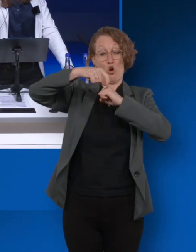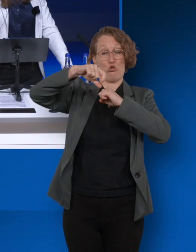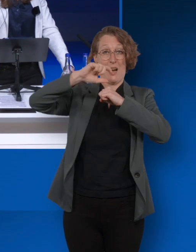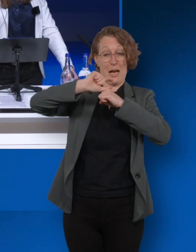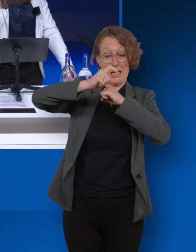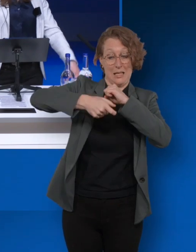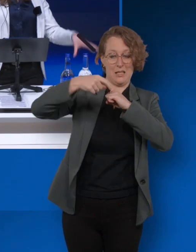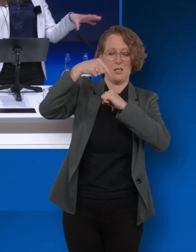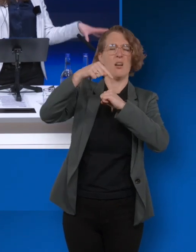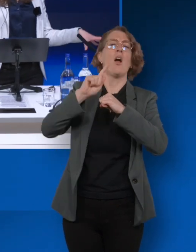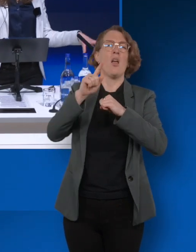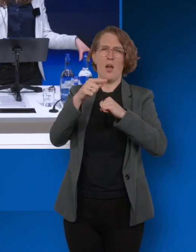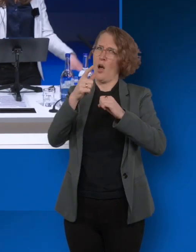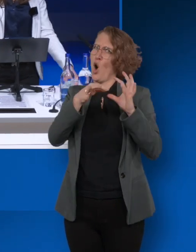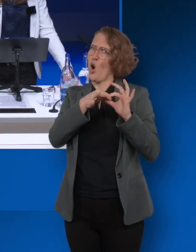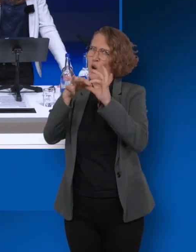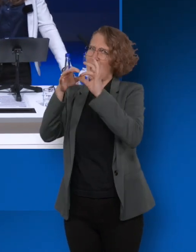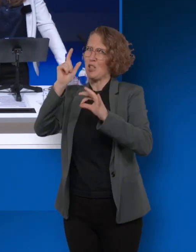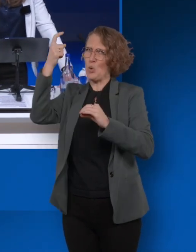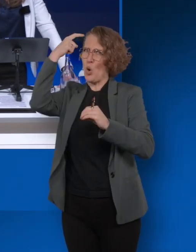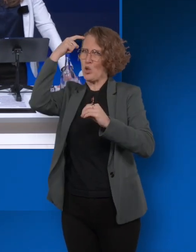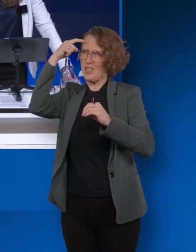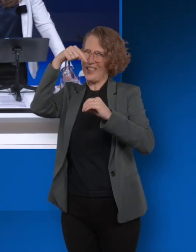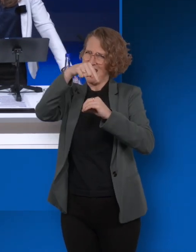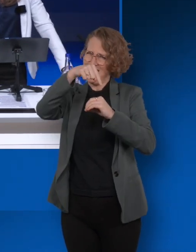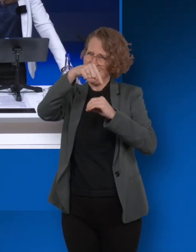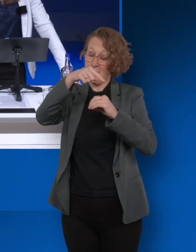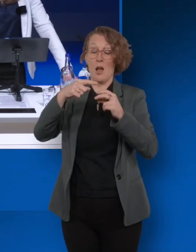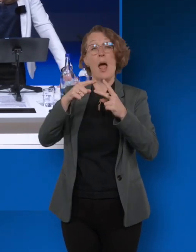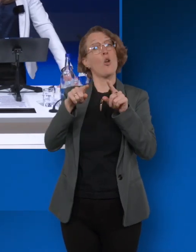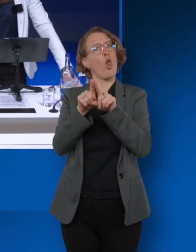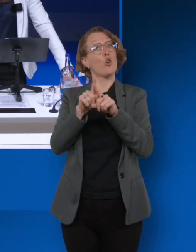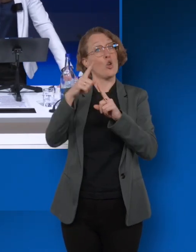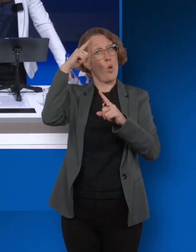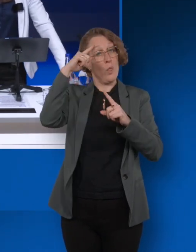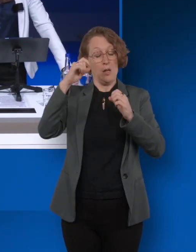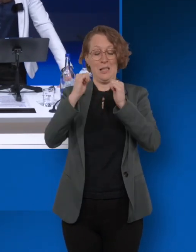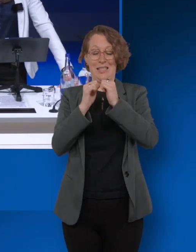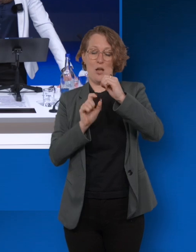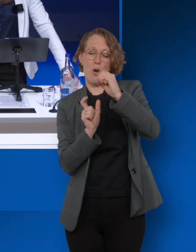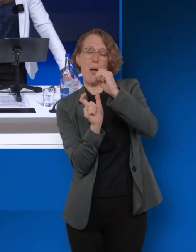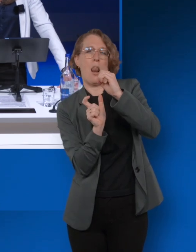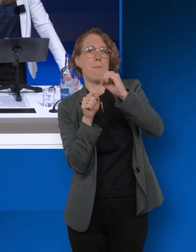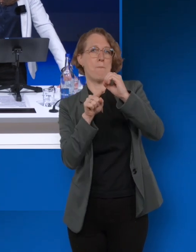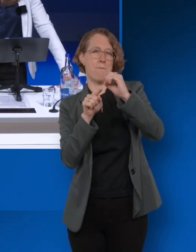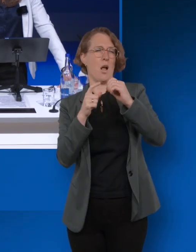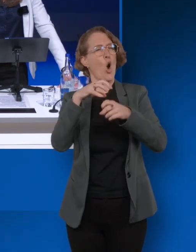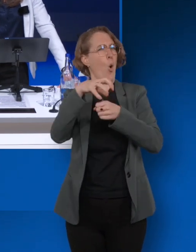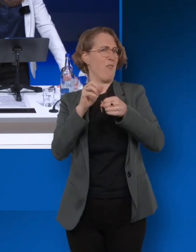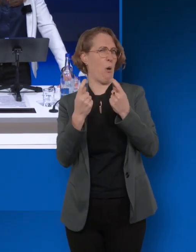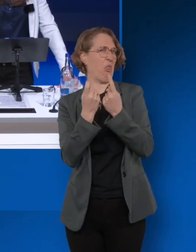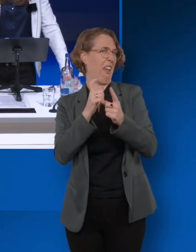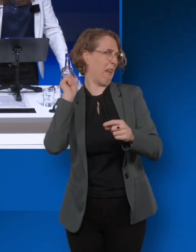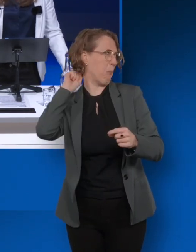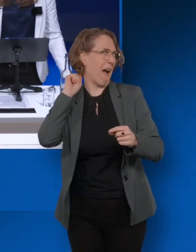most closely correlate with consciousness, and the cerebellum, which is the kind of cauliflower thing sitting at the back of your